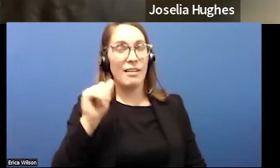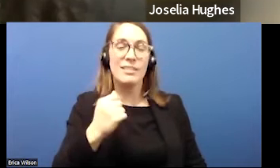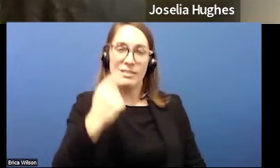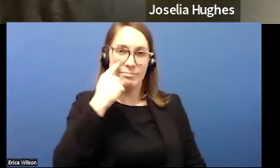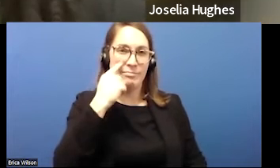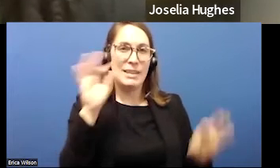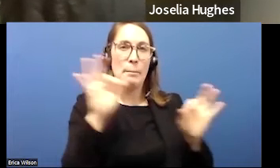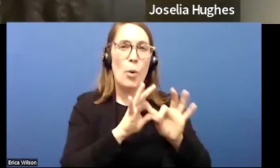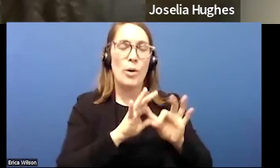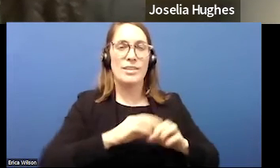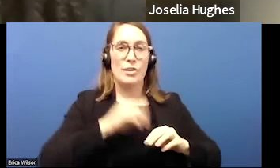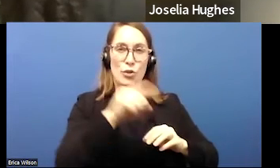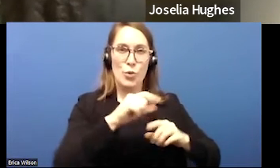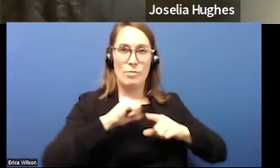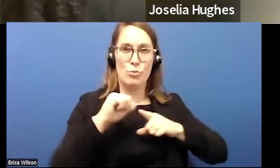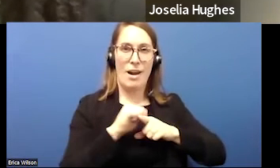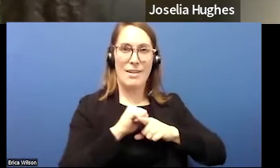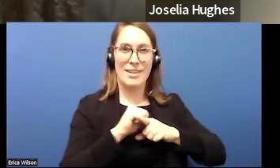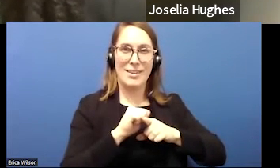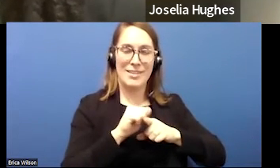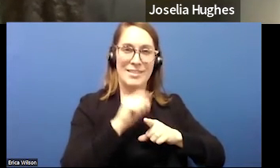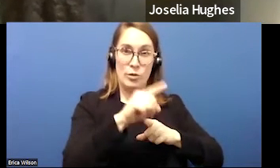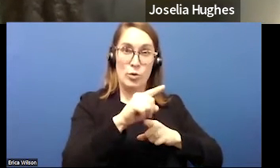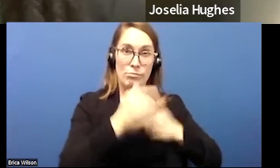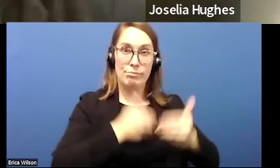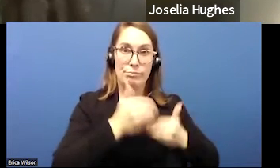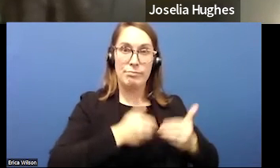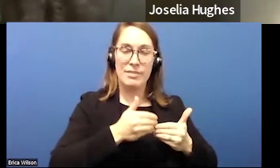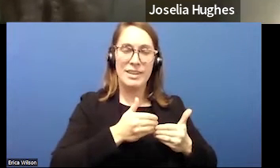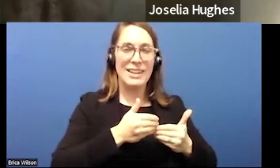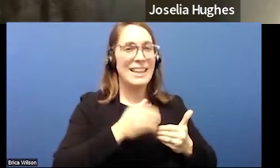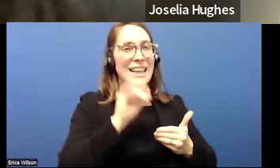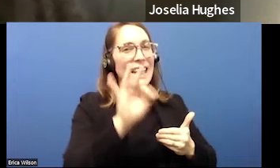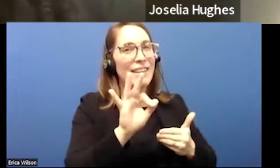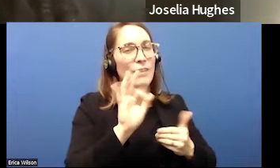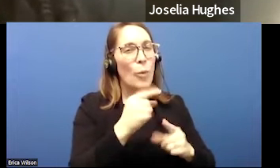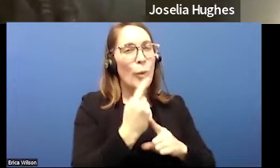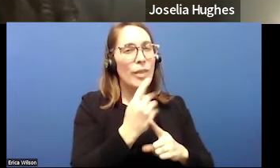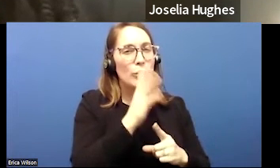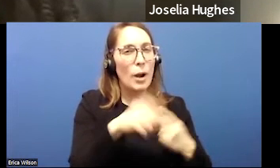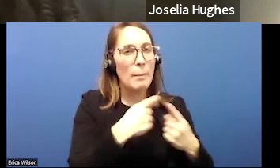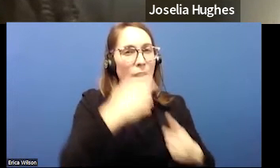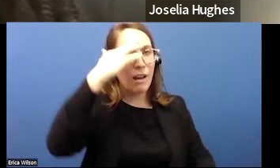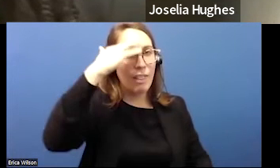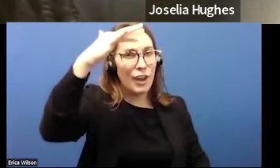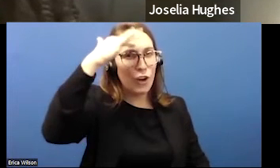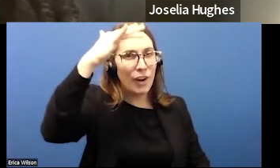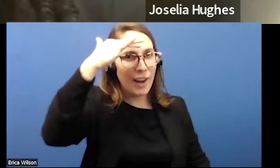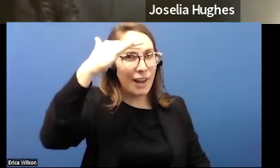practice of becomes important. Because sometimes if we say in like theory,